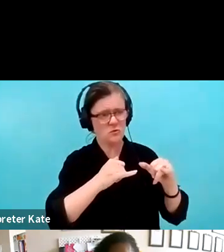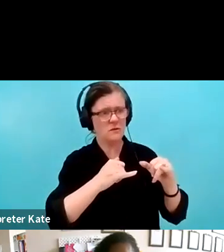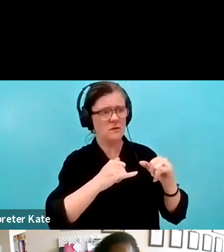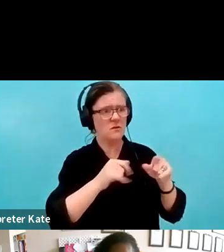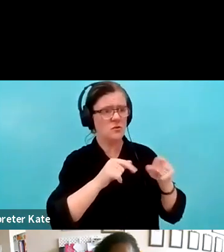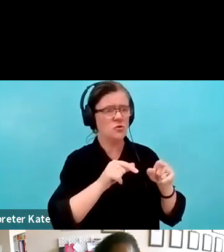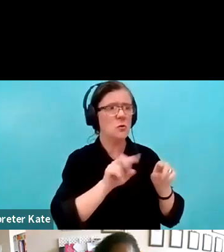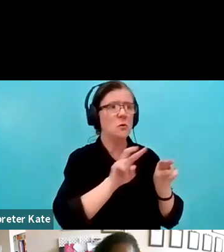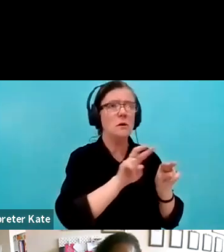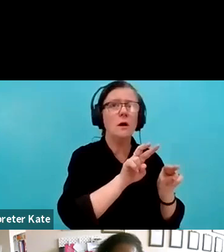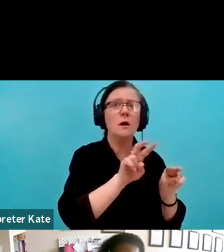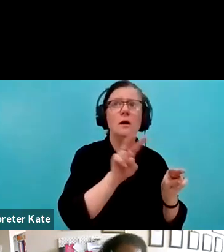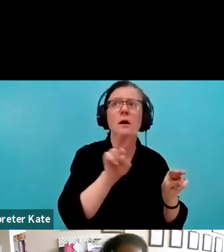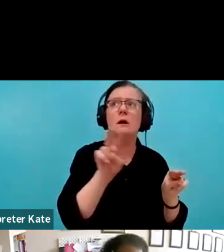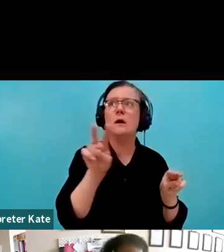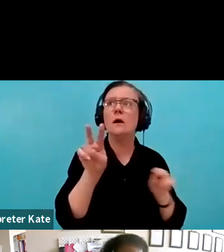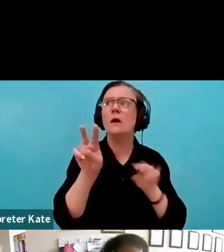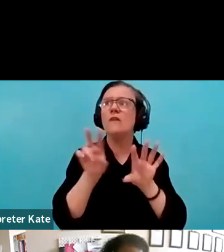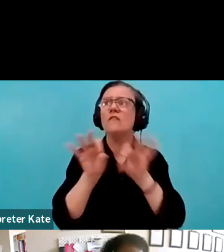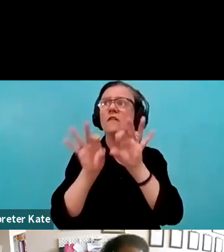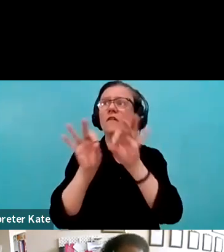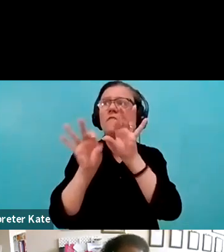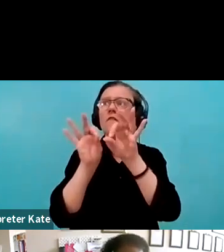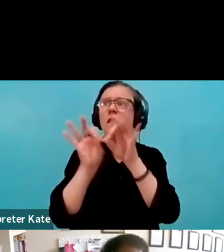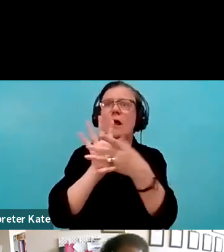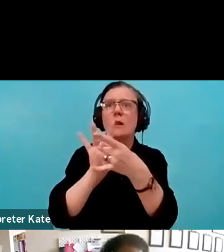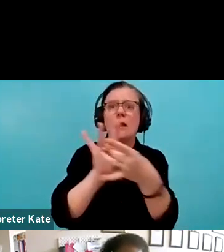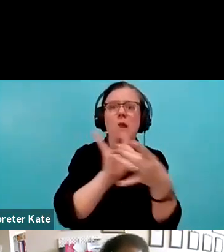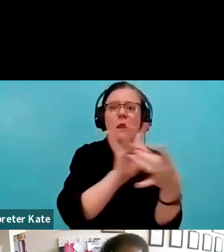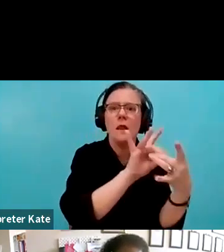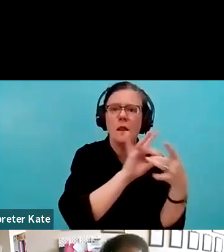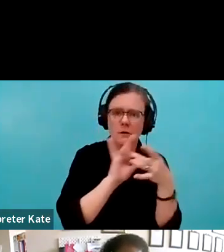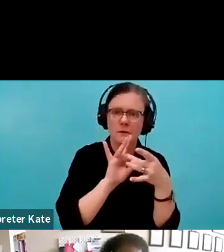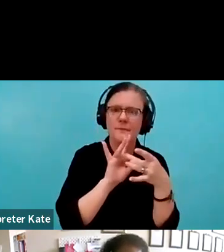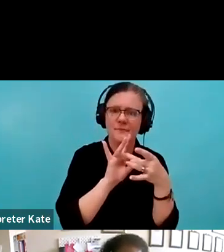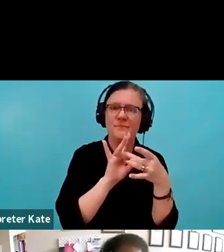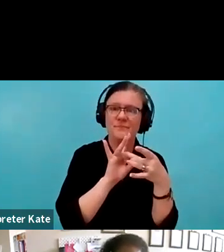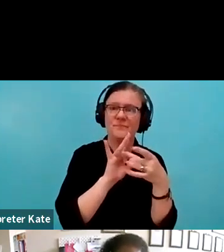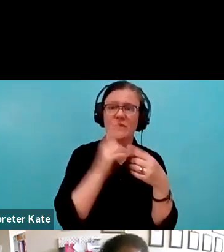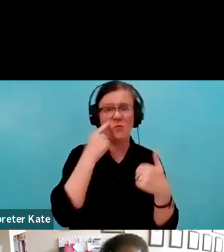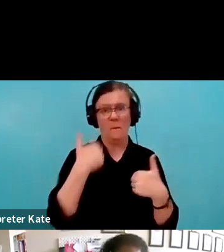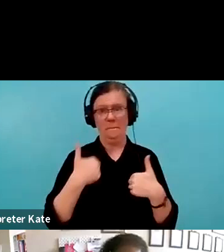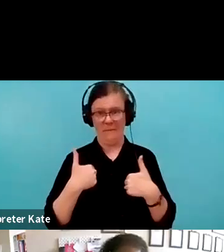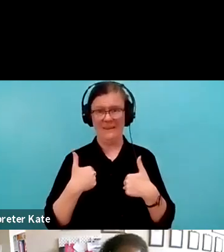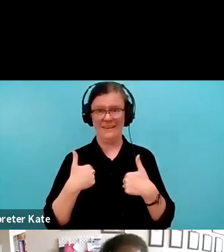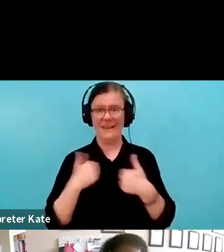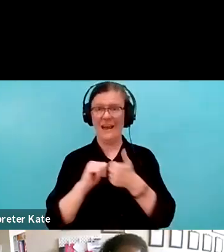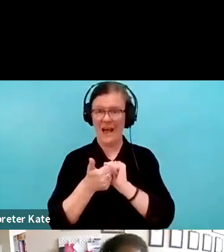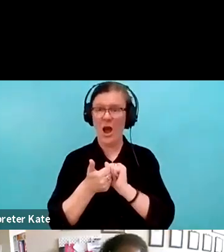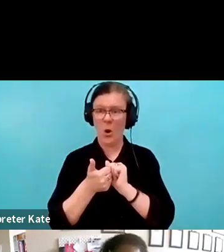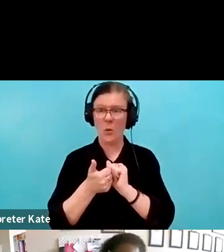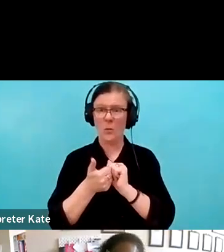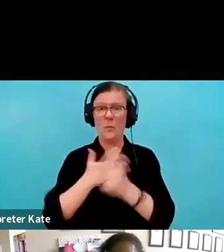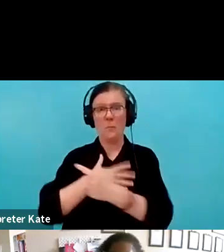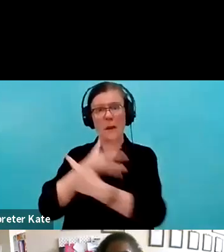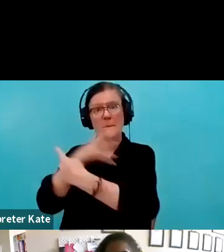you have to see that and engage with it and find a way to do that. And, you know, certainly for me, one of those ways was my parents